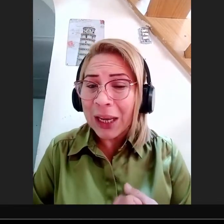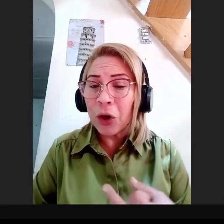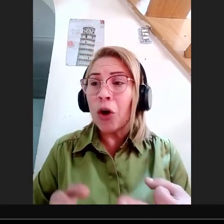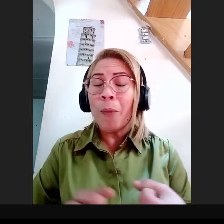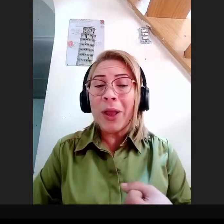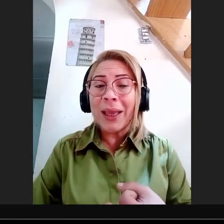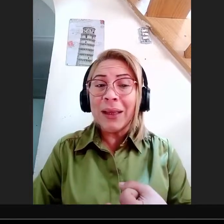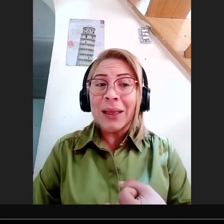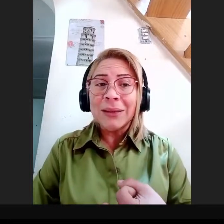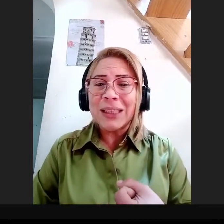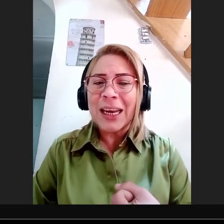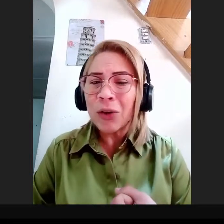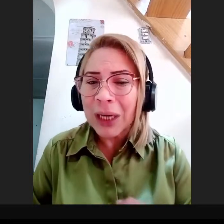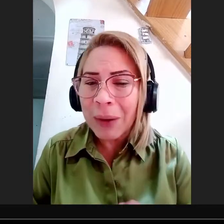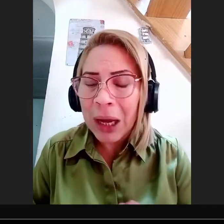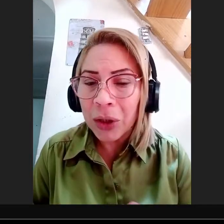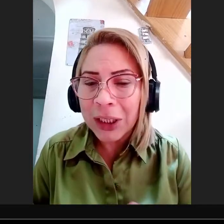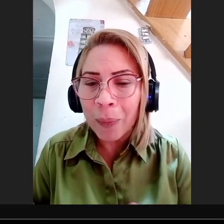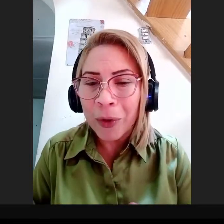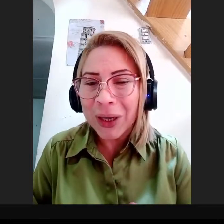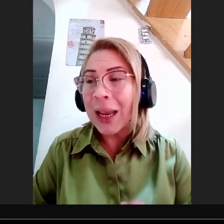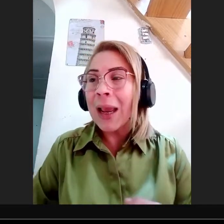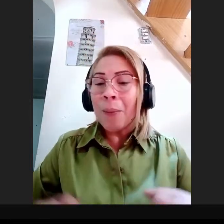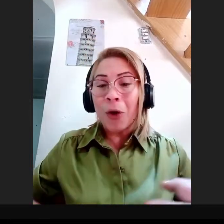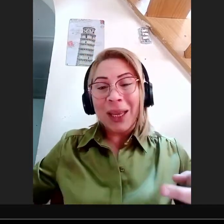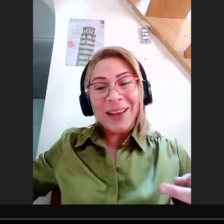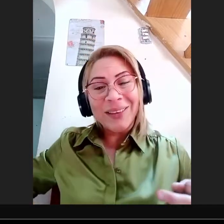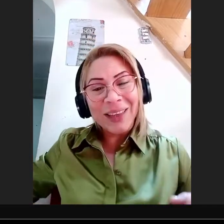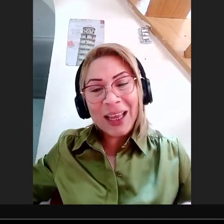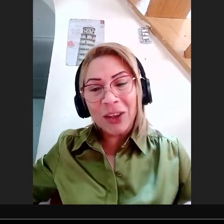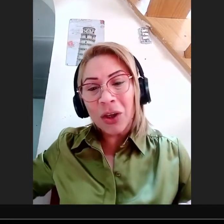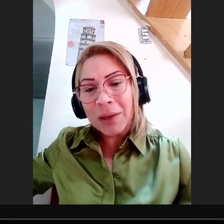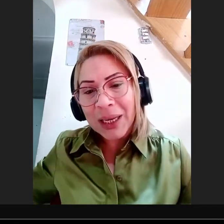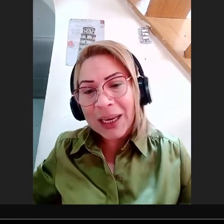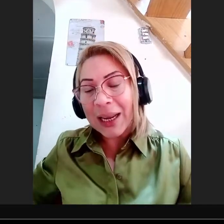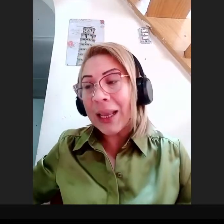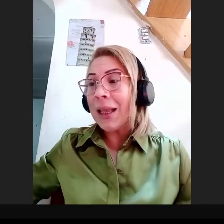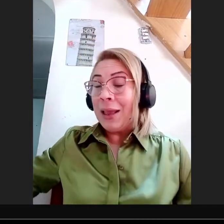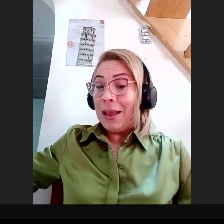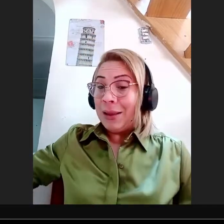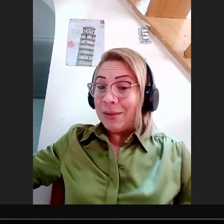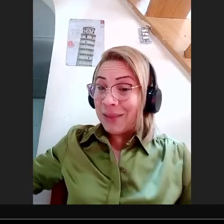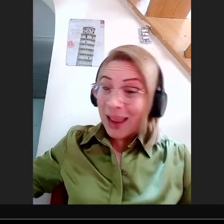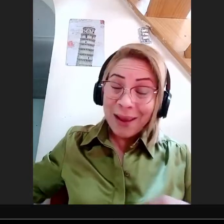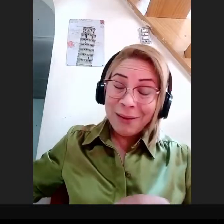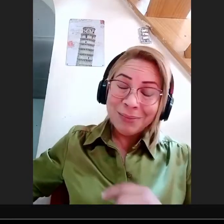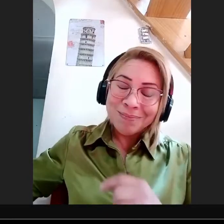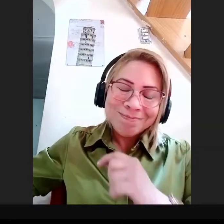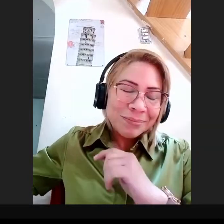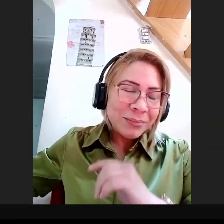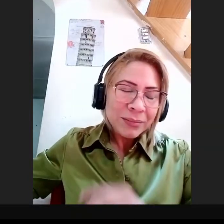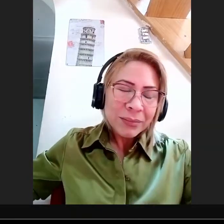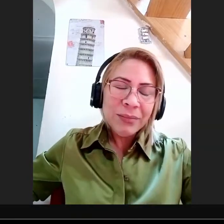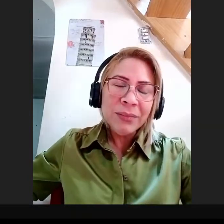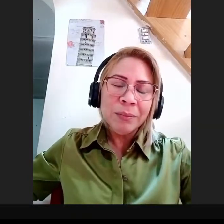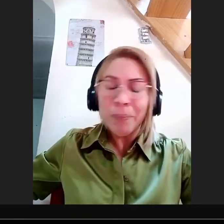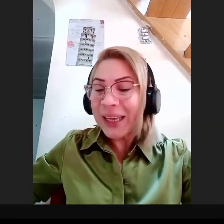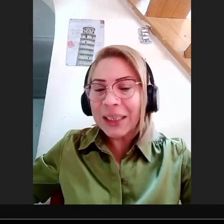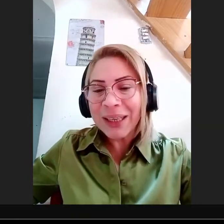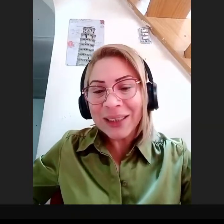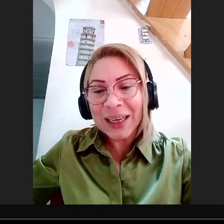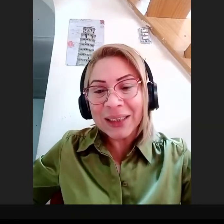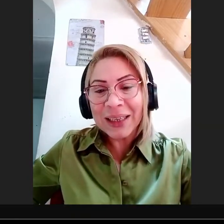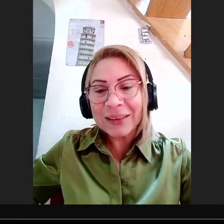longer enforce their rights. They cannot claim for any benefits. They cannot have worthy labor